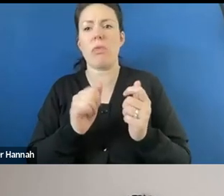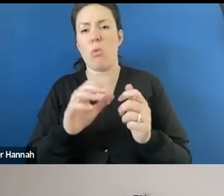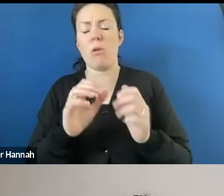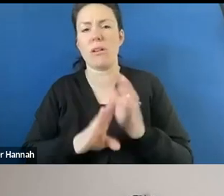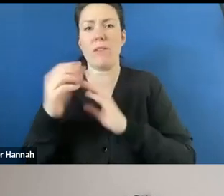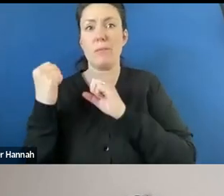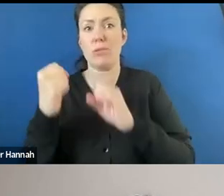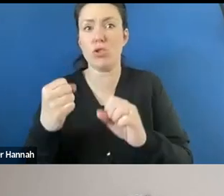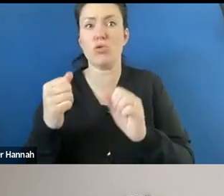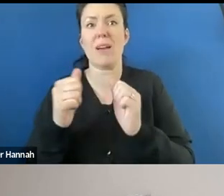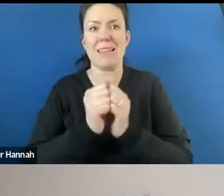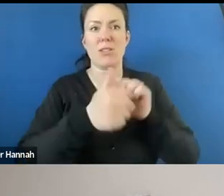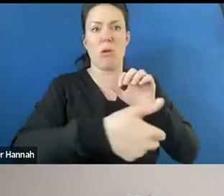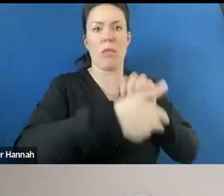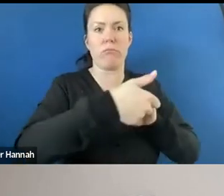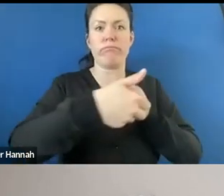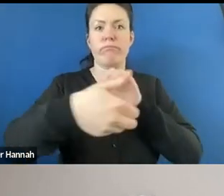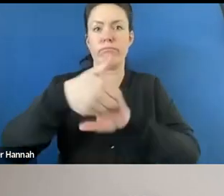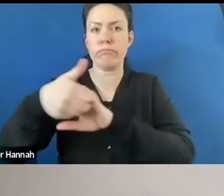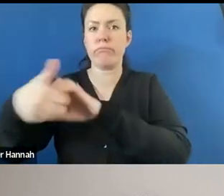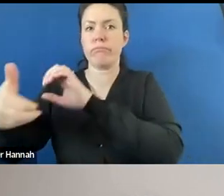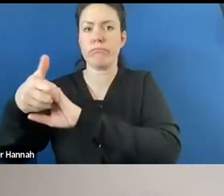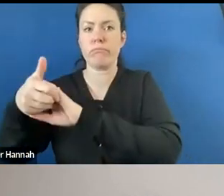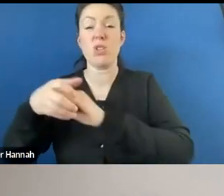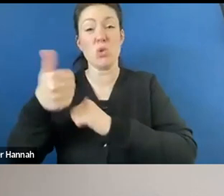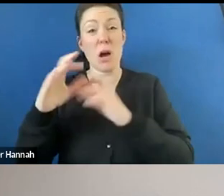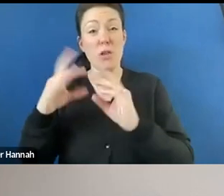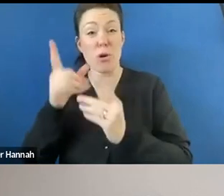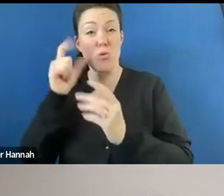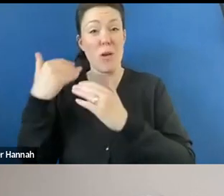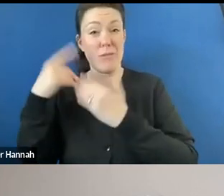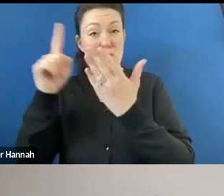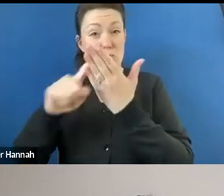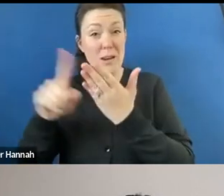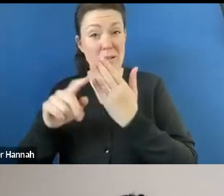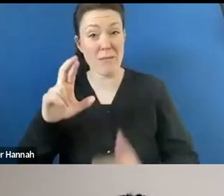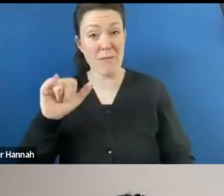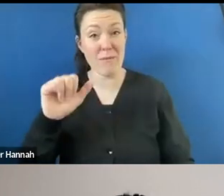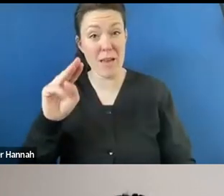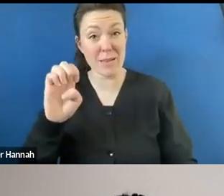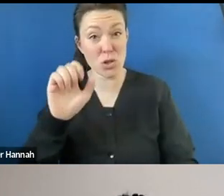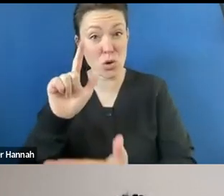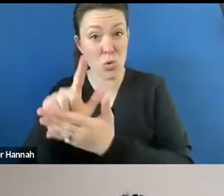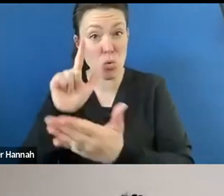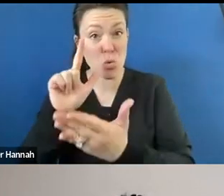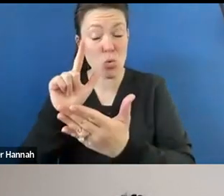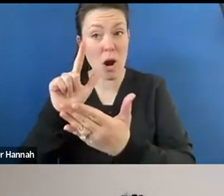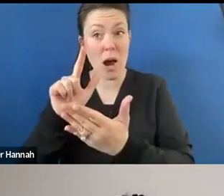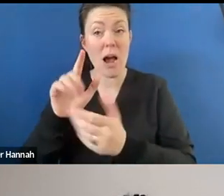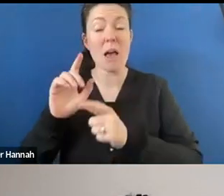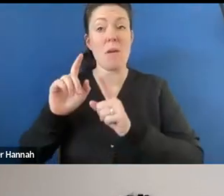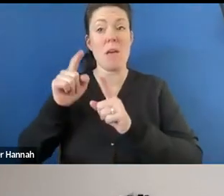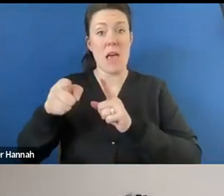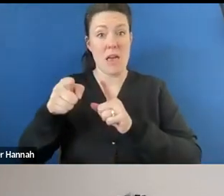departments that are tasked with investigating these type of crimes, and then having that trickle down effect